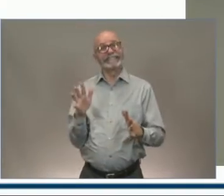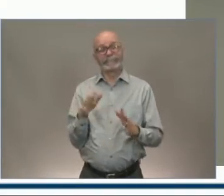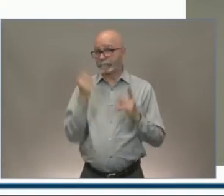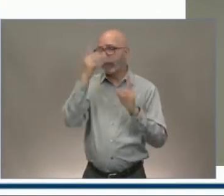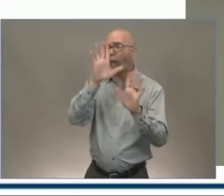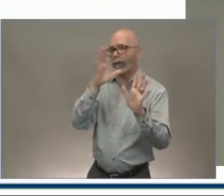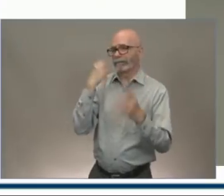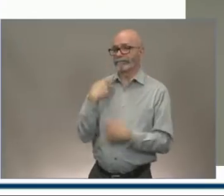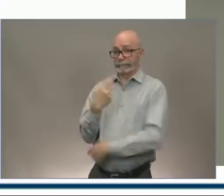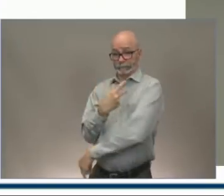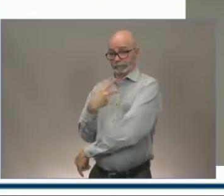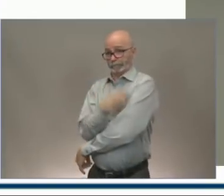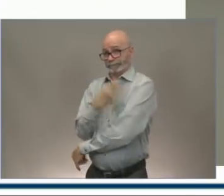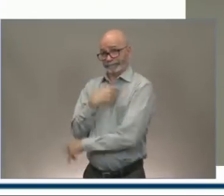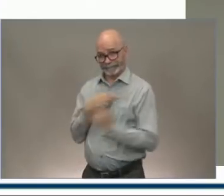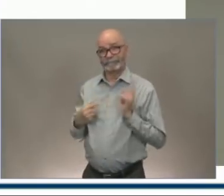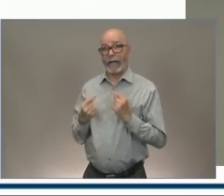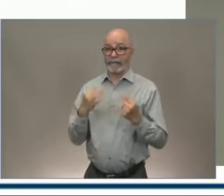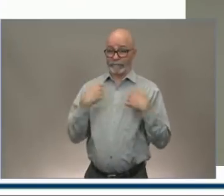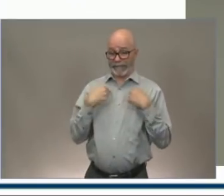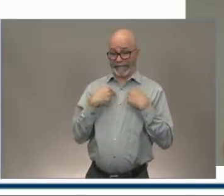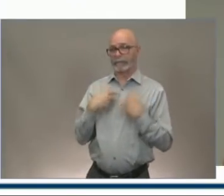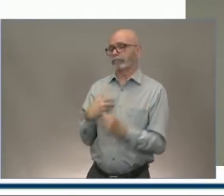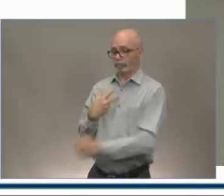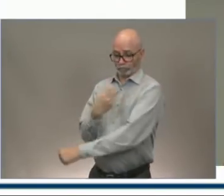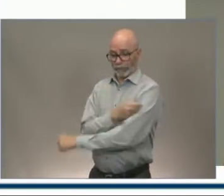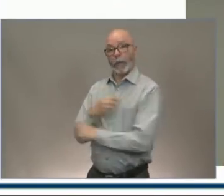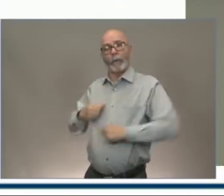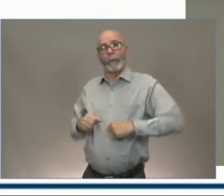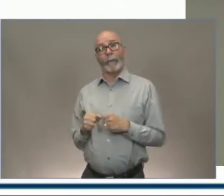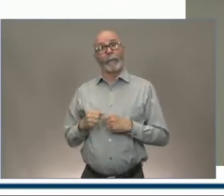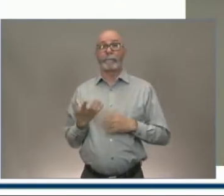you that if I'm vaccinated, I can't be an asymptomatic spreader.